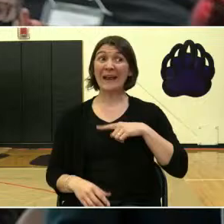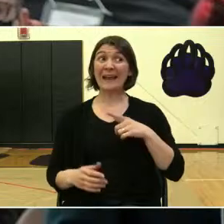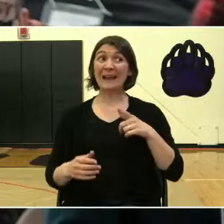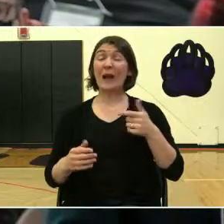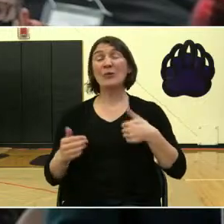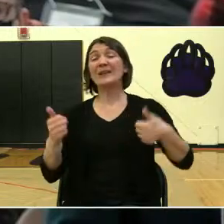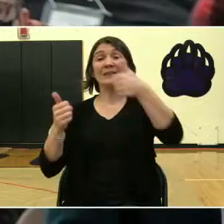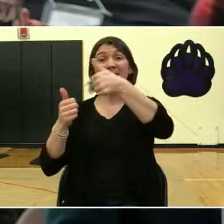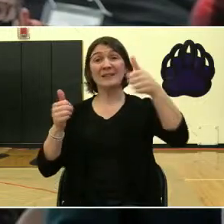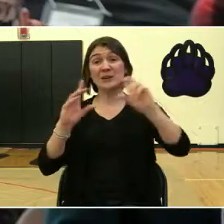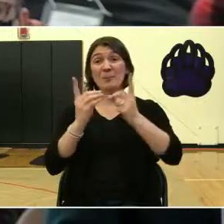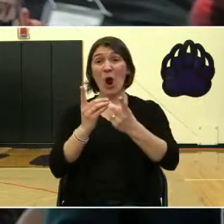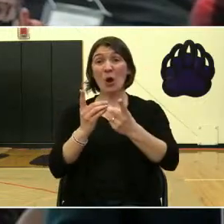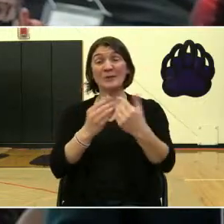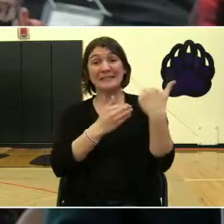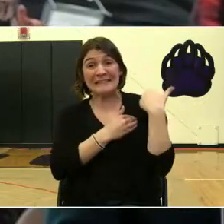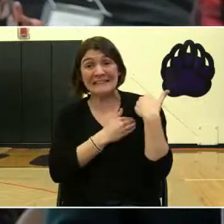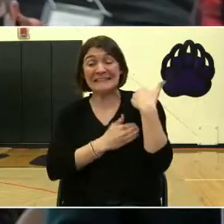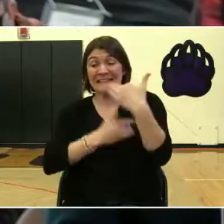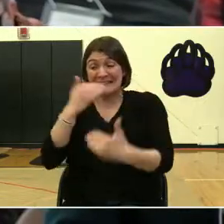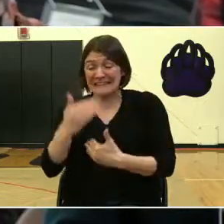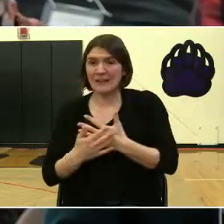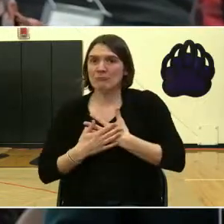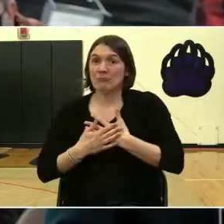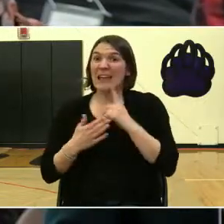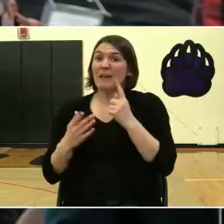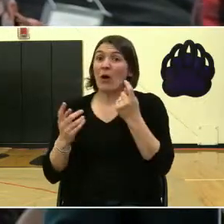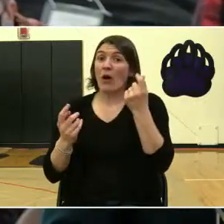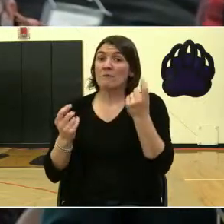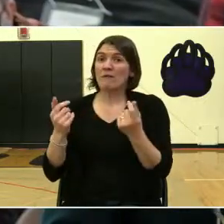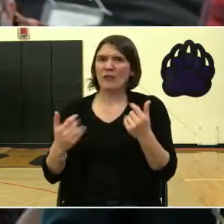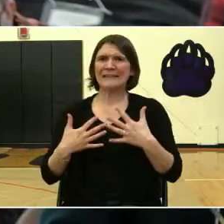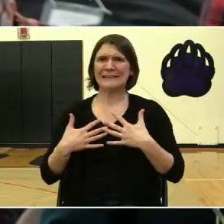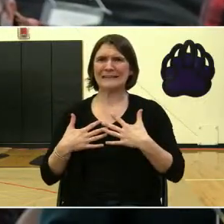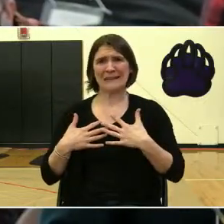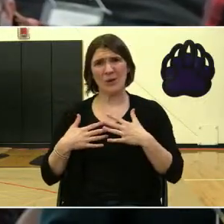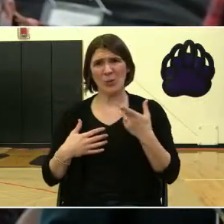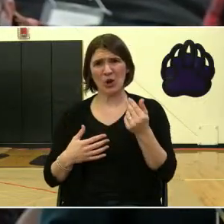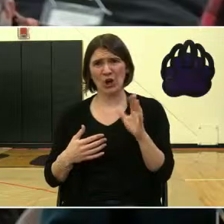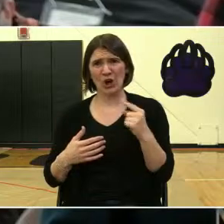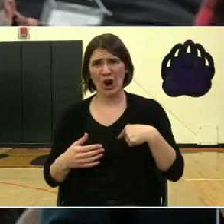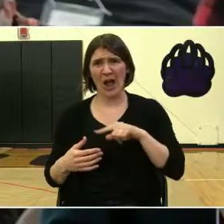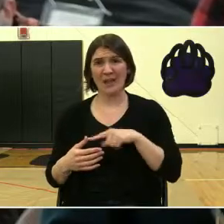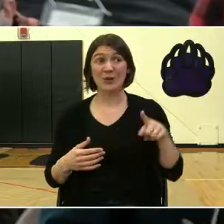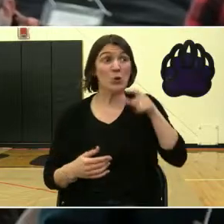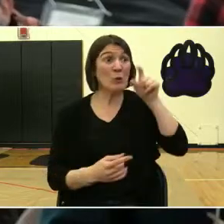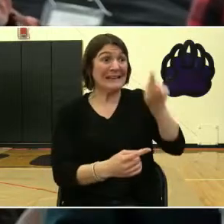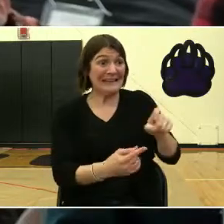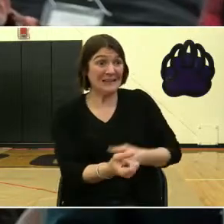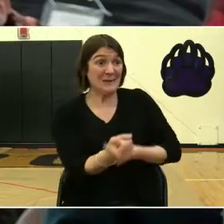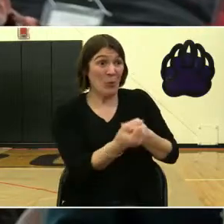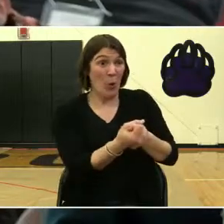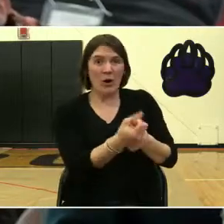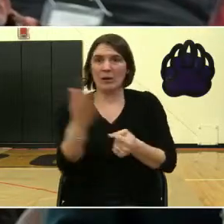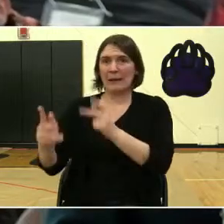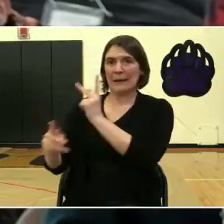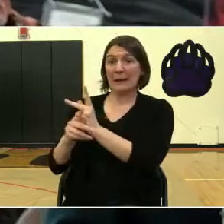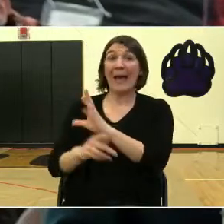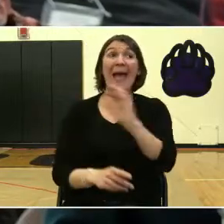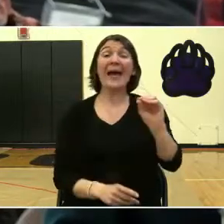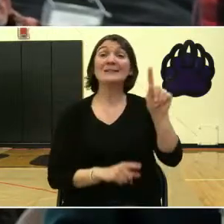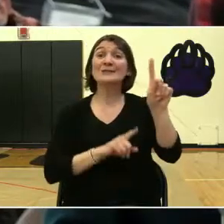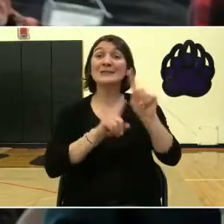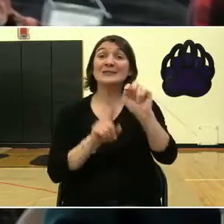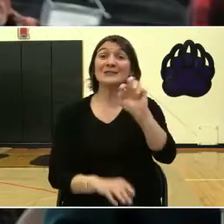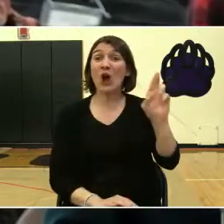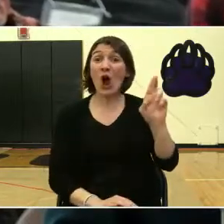who serve these projects um would harm potentially those in need and as well as star eletronica who